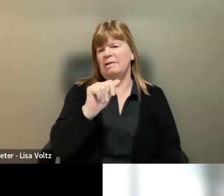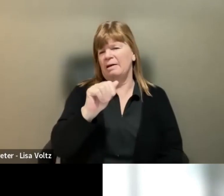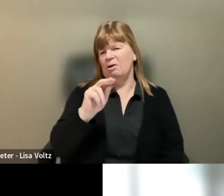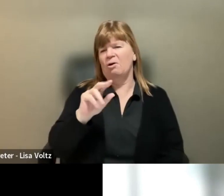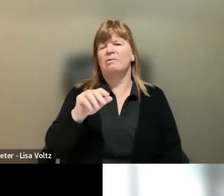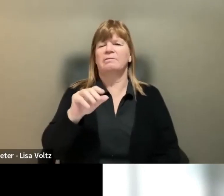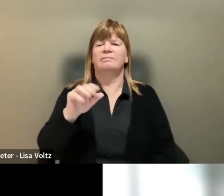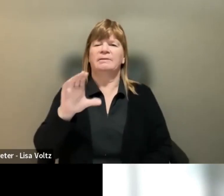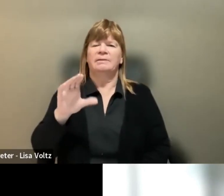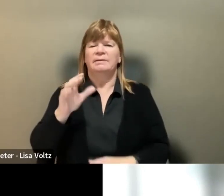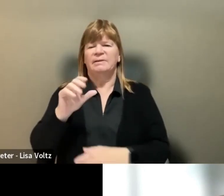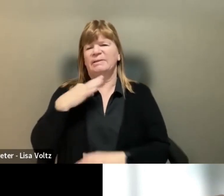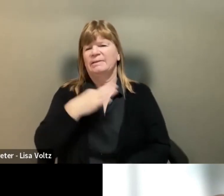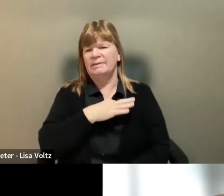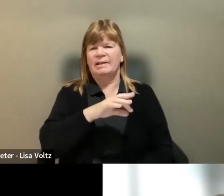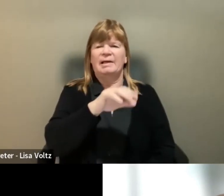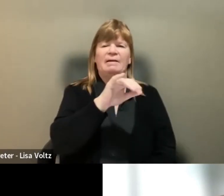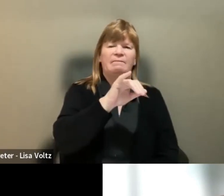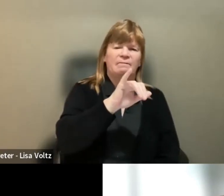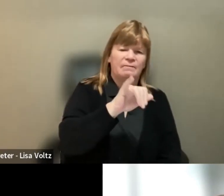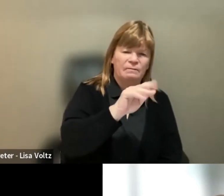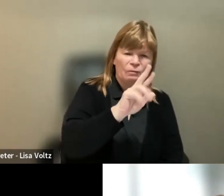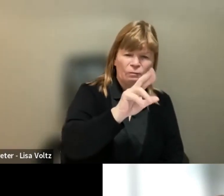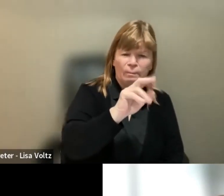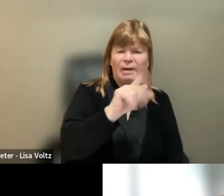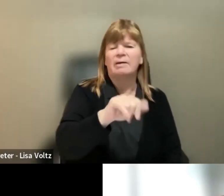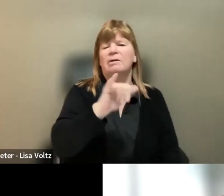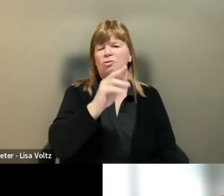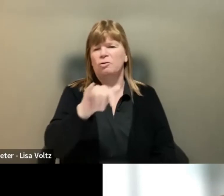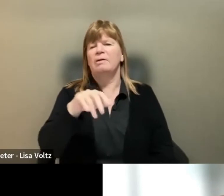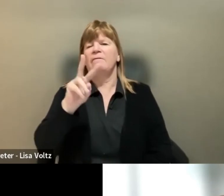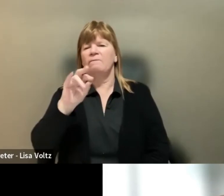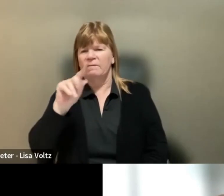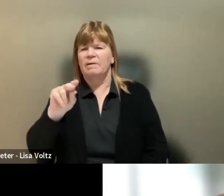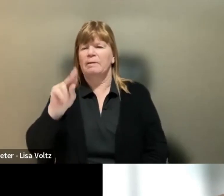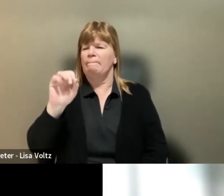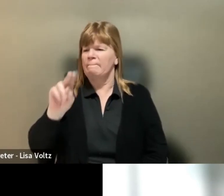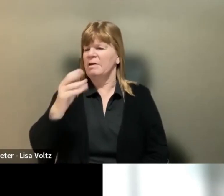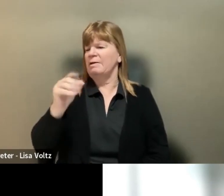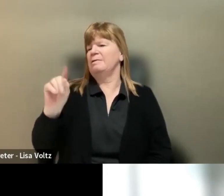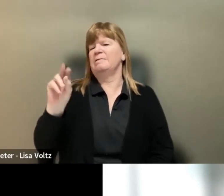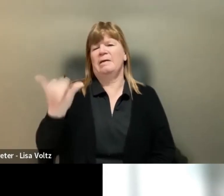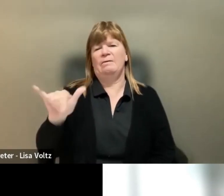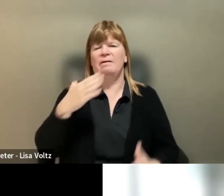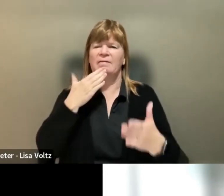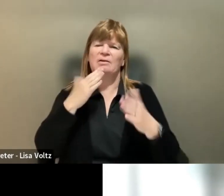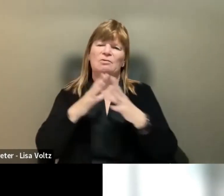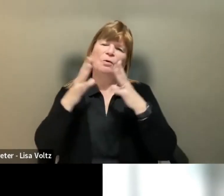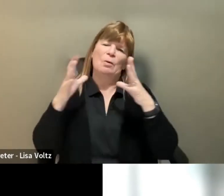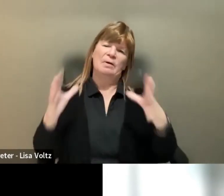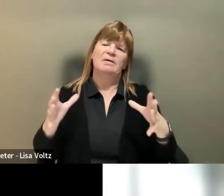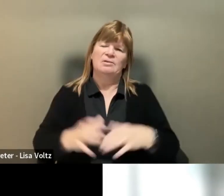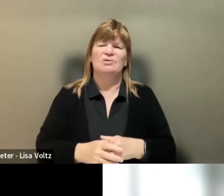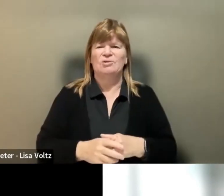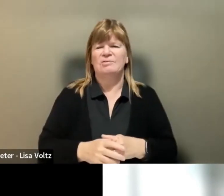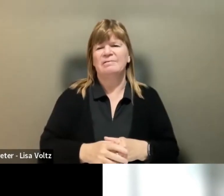Judy, Rebecca, and Vivian, Ben, and Terry. Thank you so much. And Sitka for